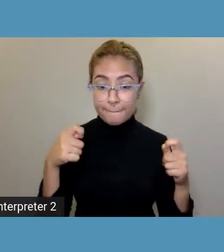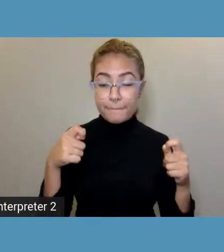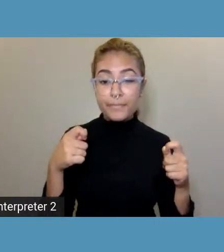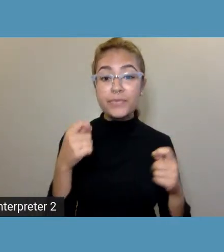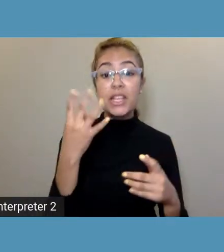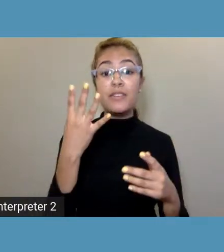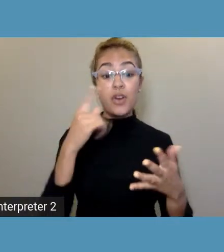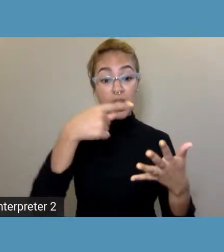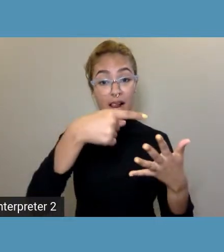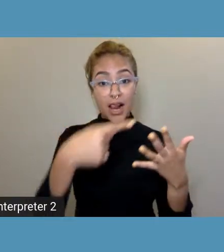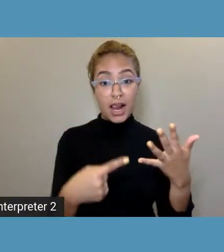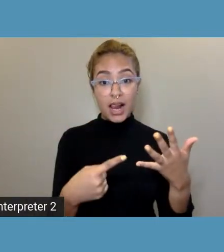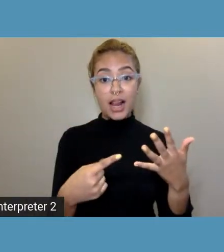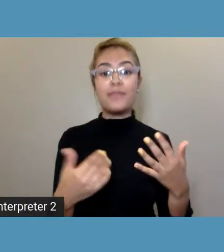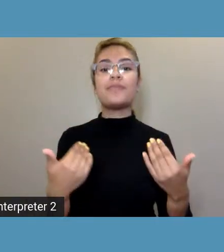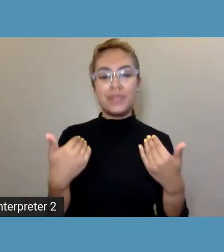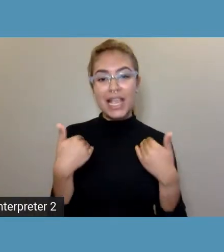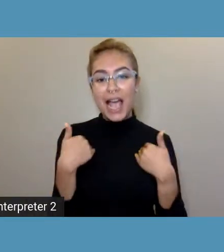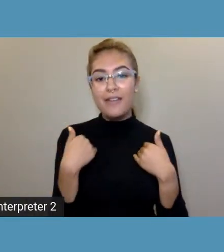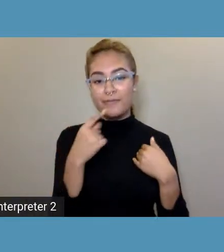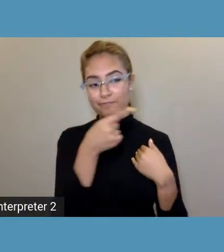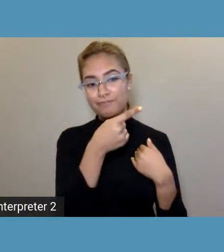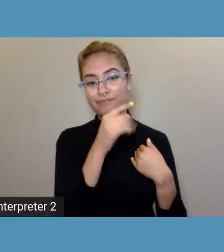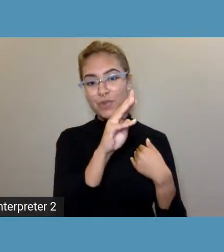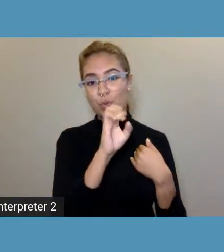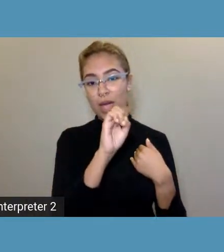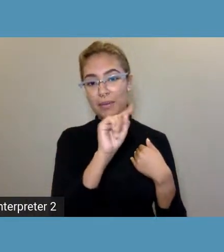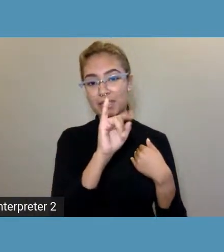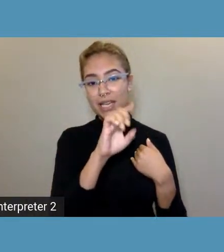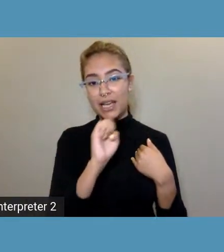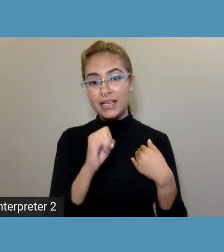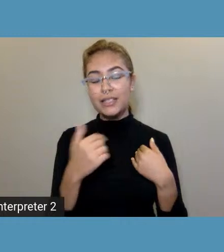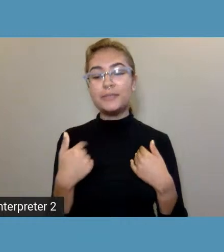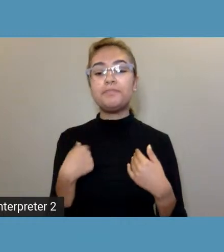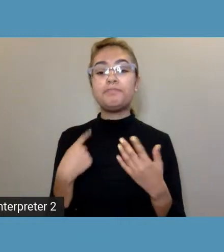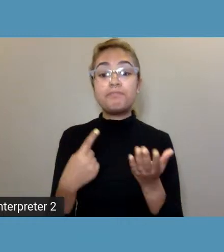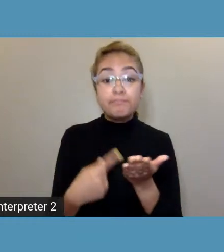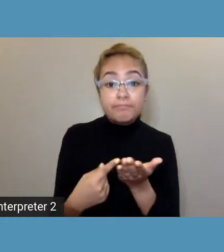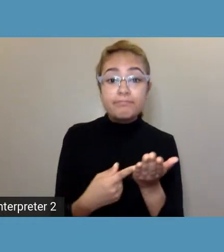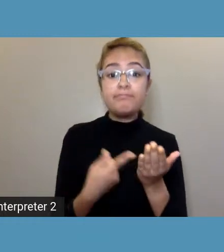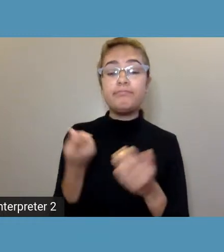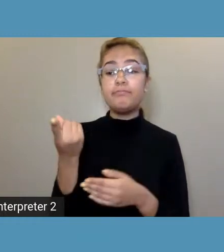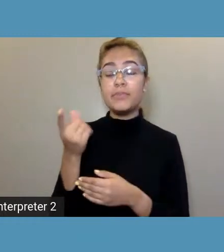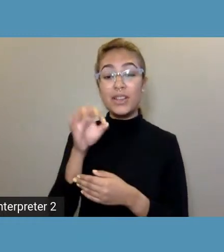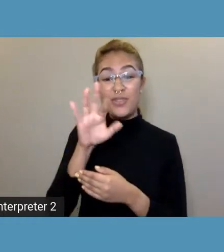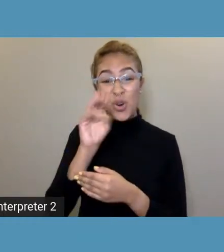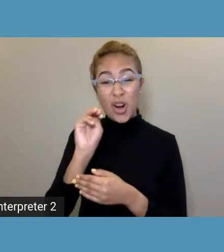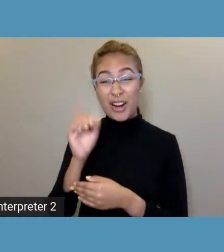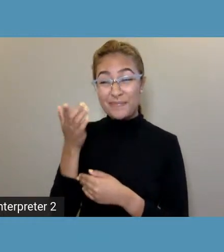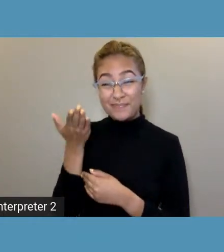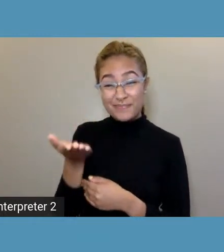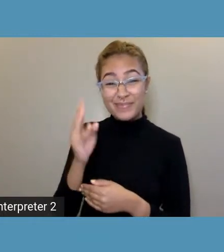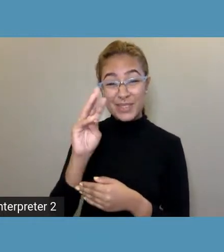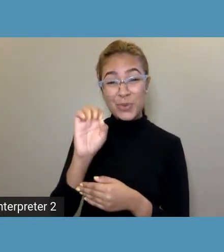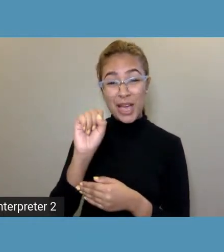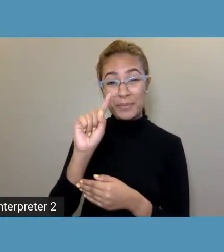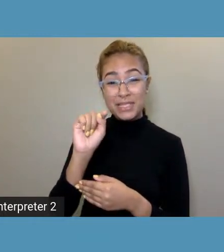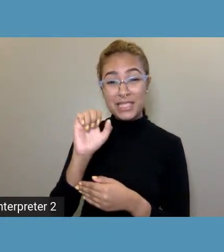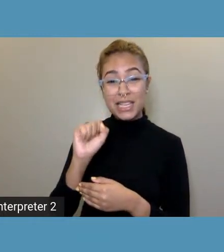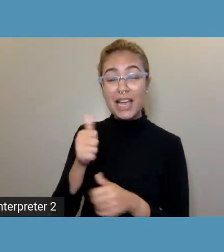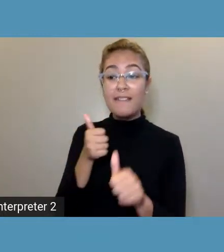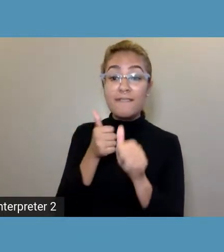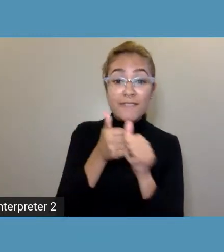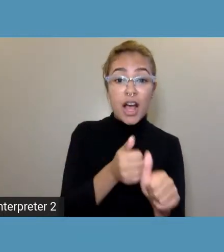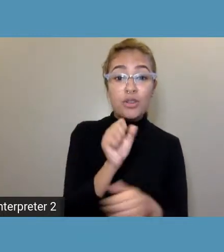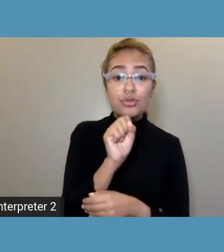collectively will be available on the website. As I just mentioned, visit the forum on the website to ask questions. Follow us on